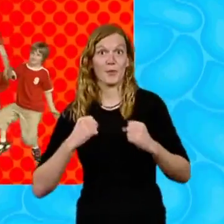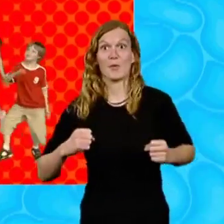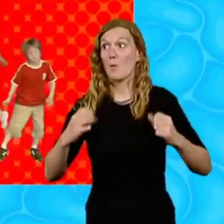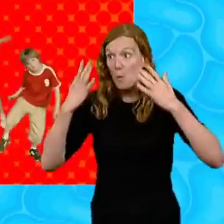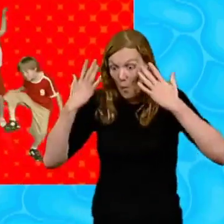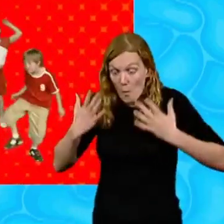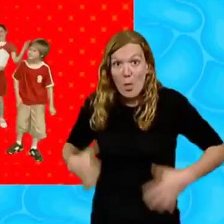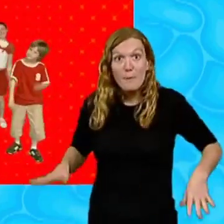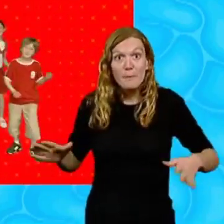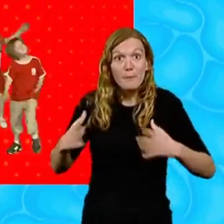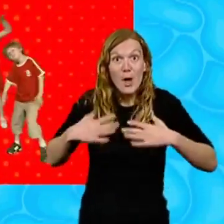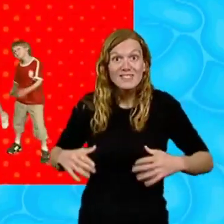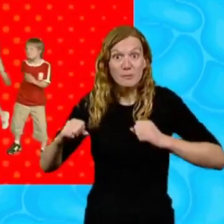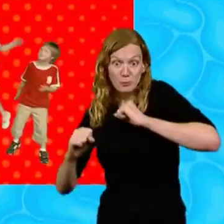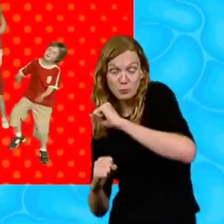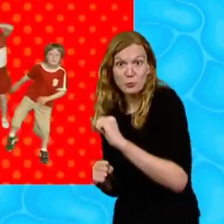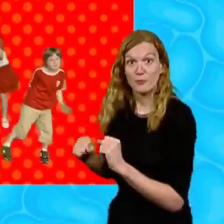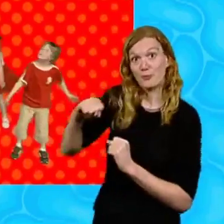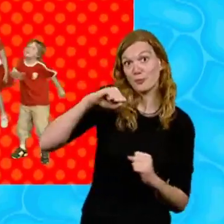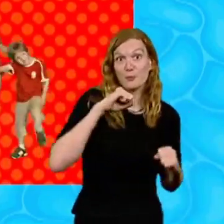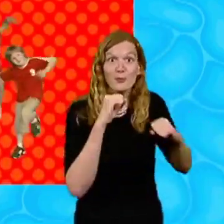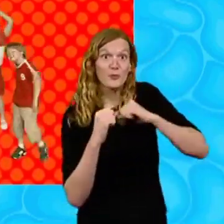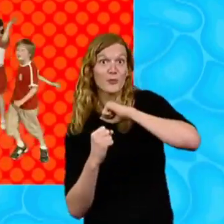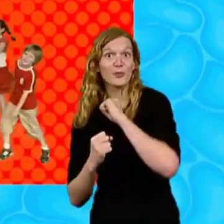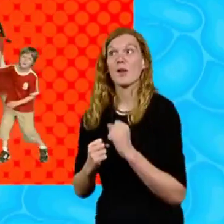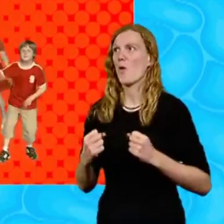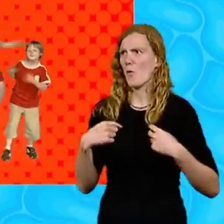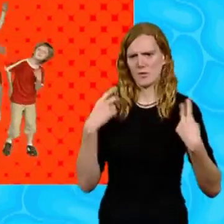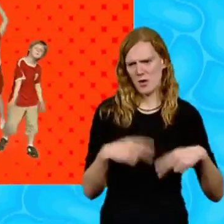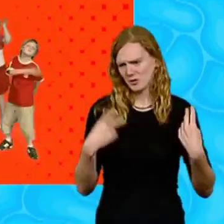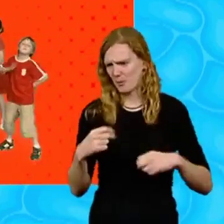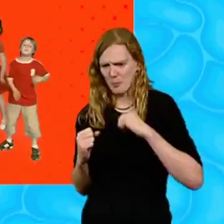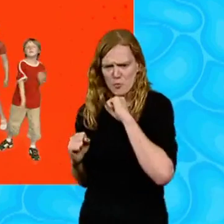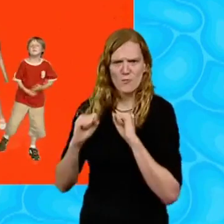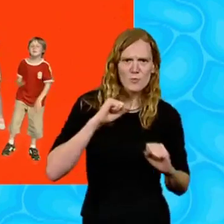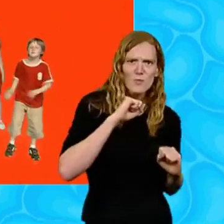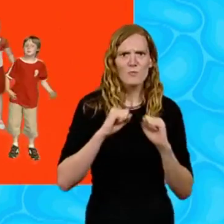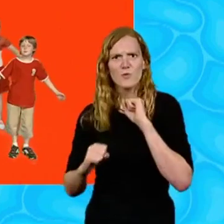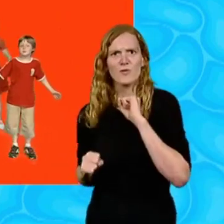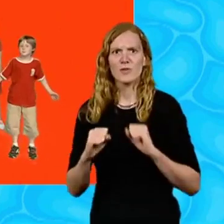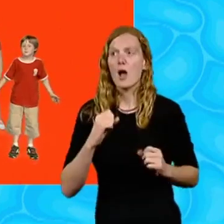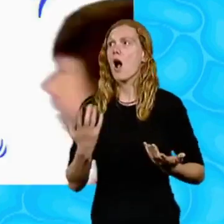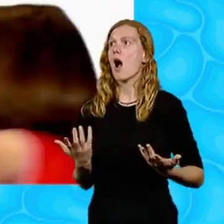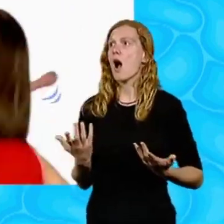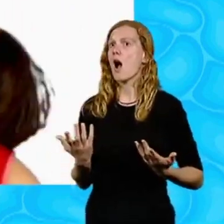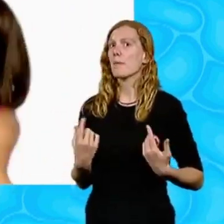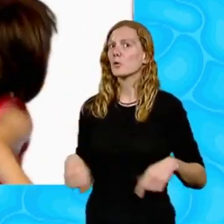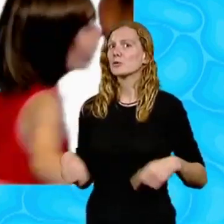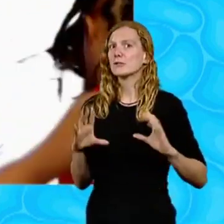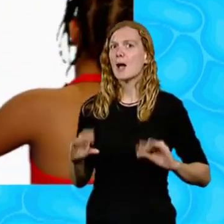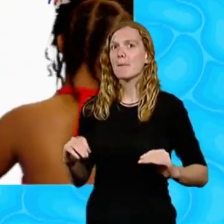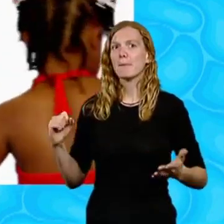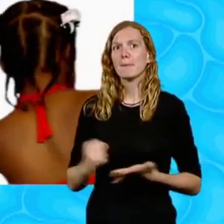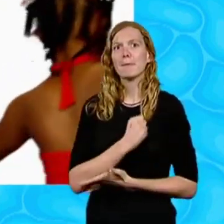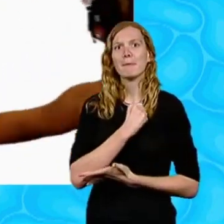Yeah. Ooh, it's making me move all around. Oh, the music's gone. Boogie